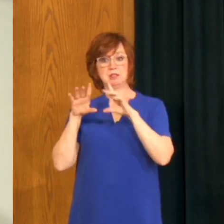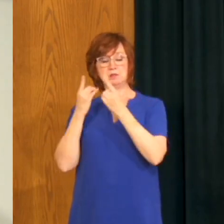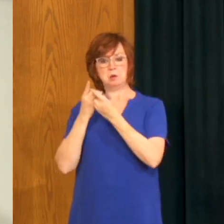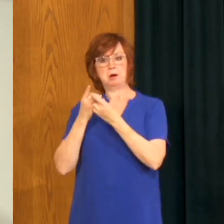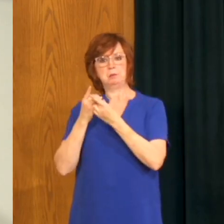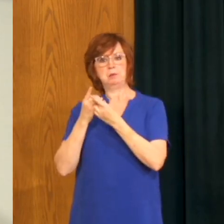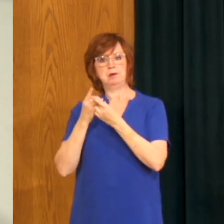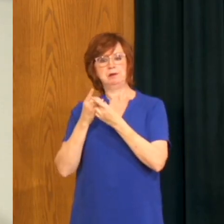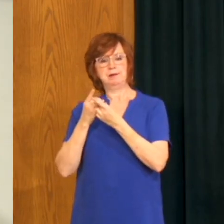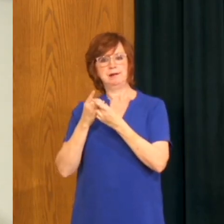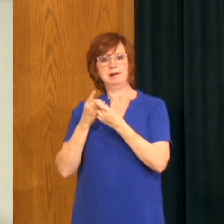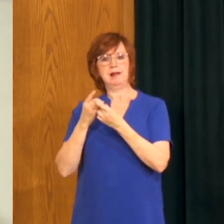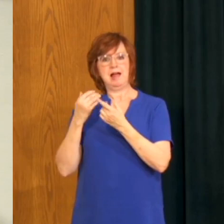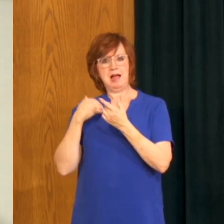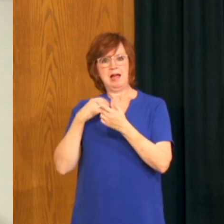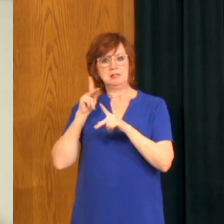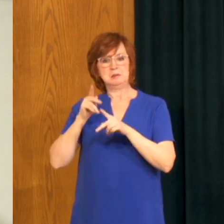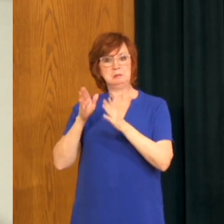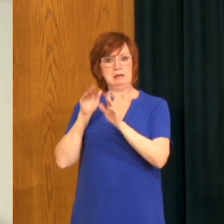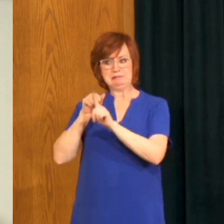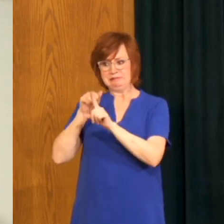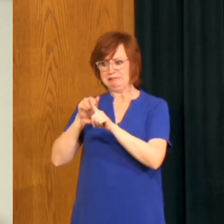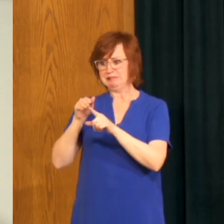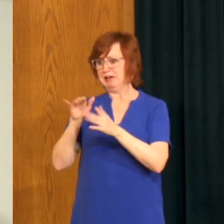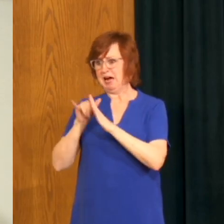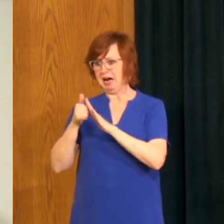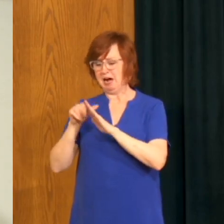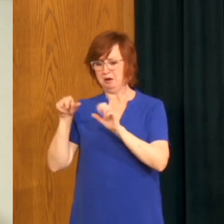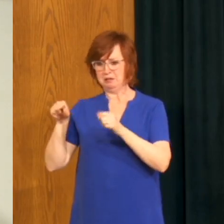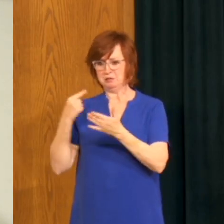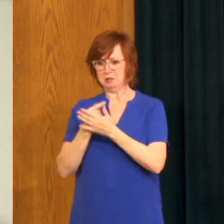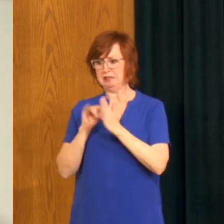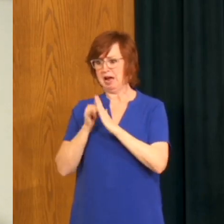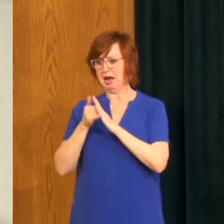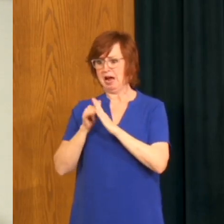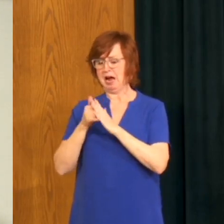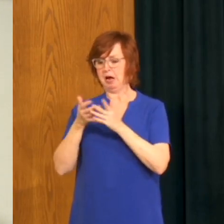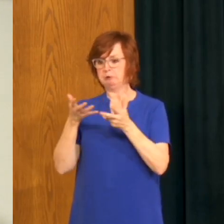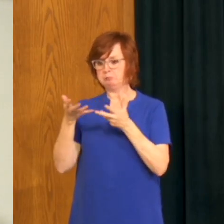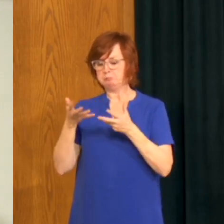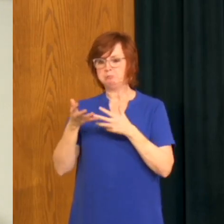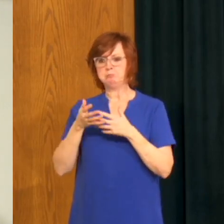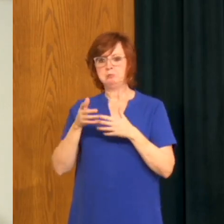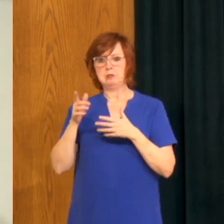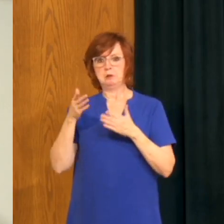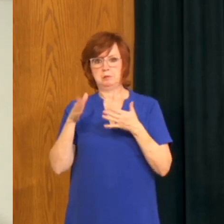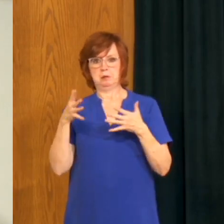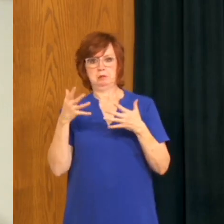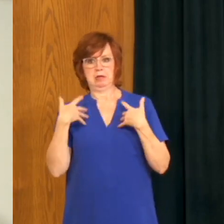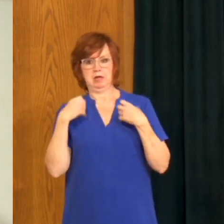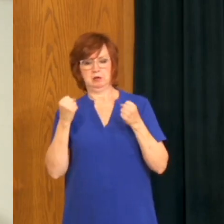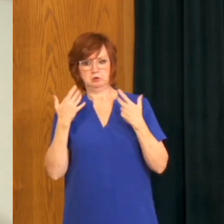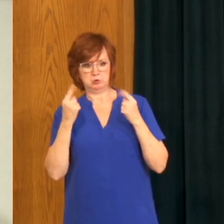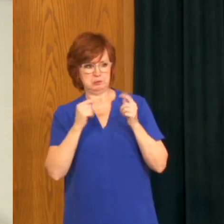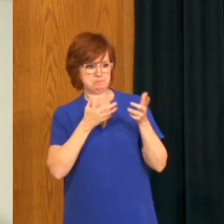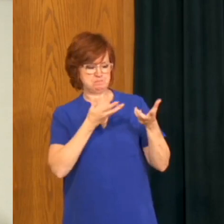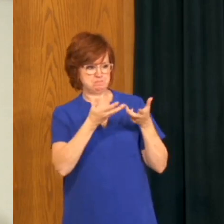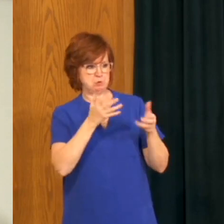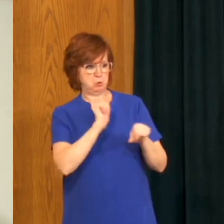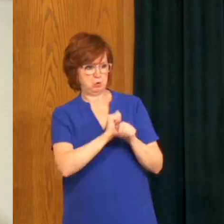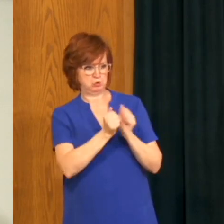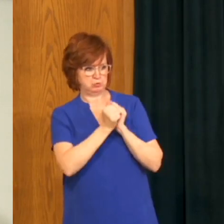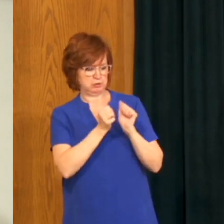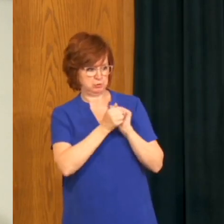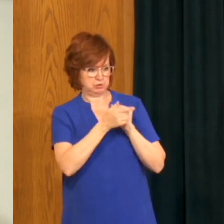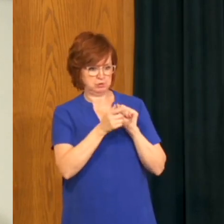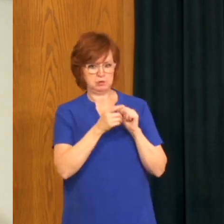think we are looking at some of those models in a way that some may allow for a safe